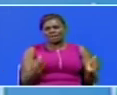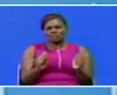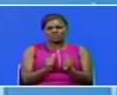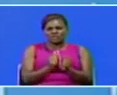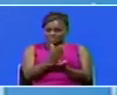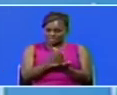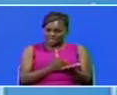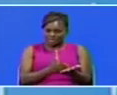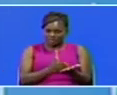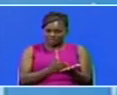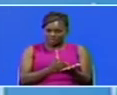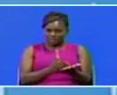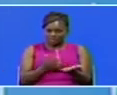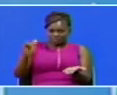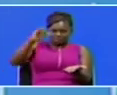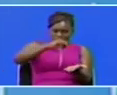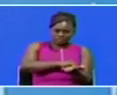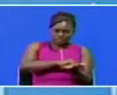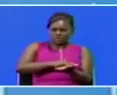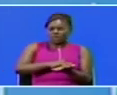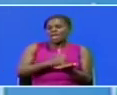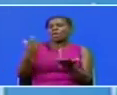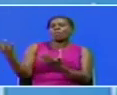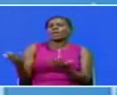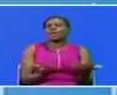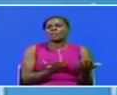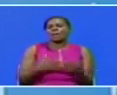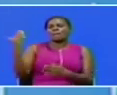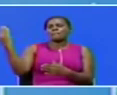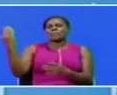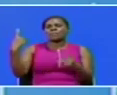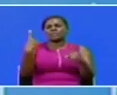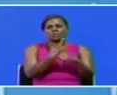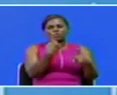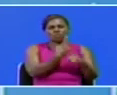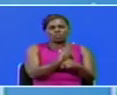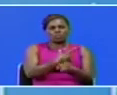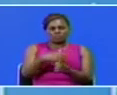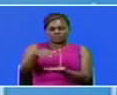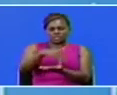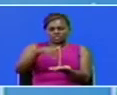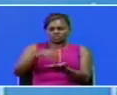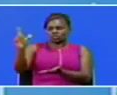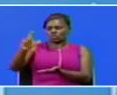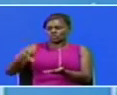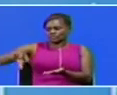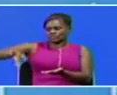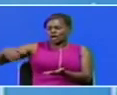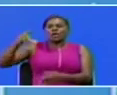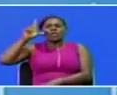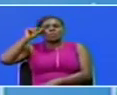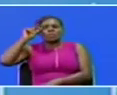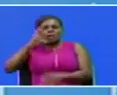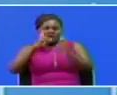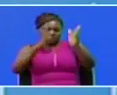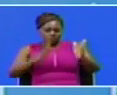of whom went to the airport to receive him. He is scheduled to address various stopover rallies at the coastal town of Mombasa. And our